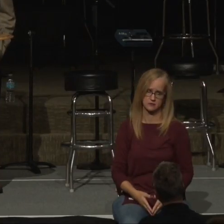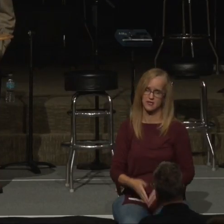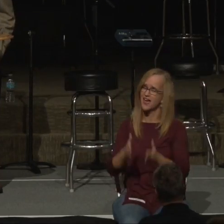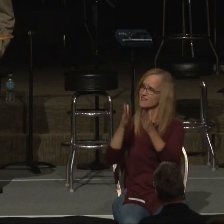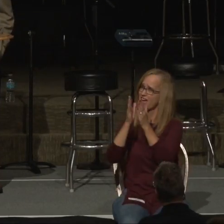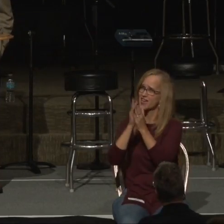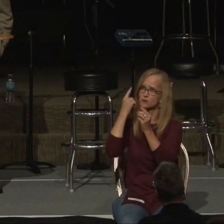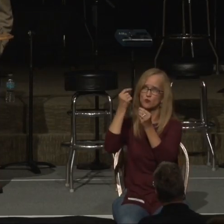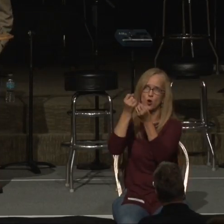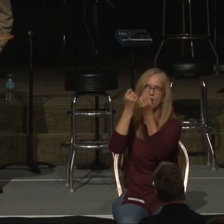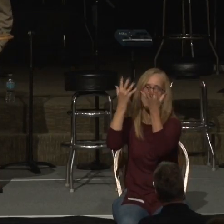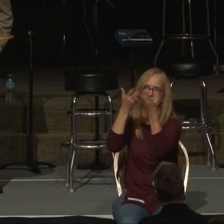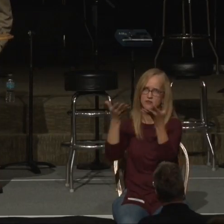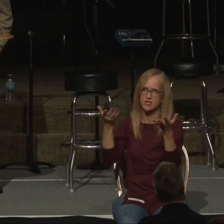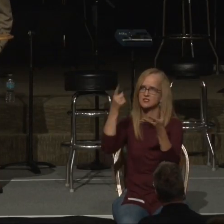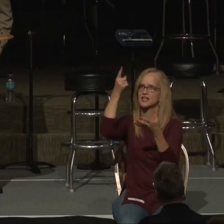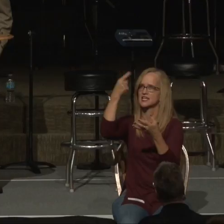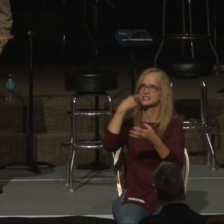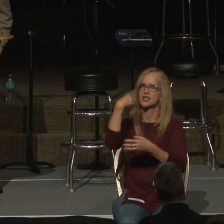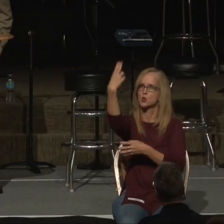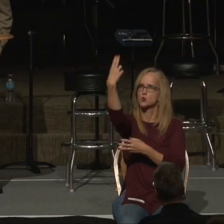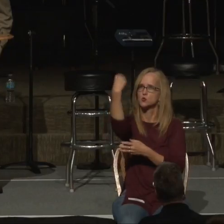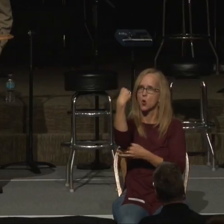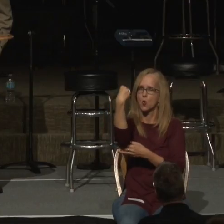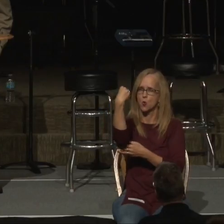I've asked Him for a lot of things that He has said no.